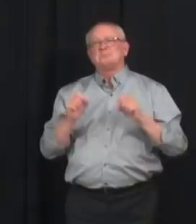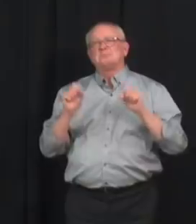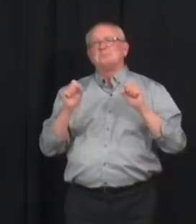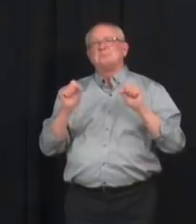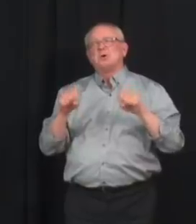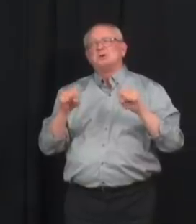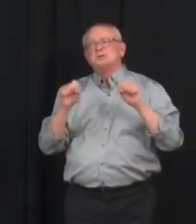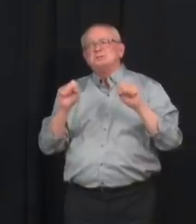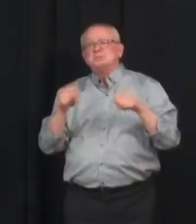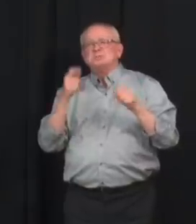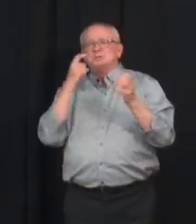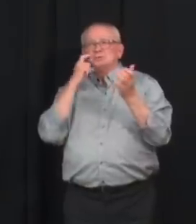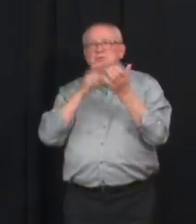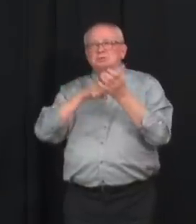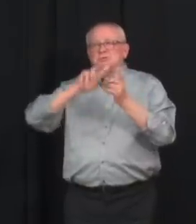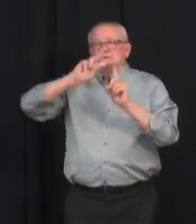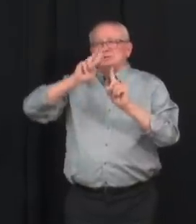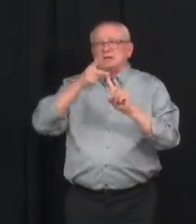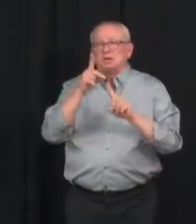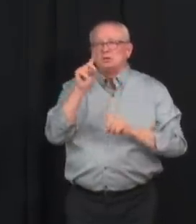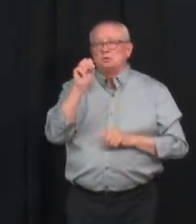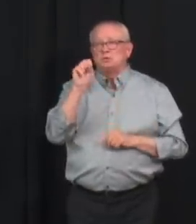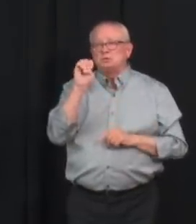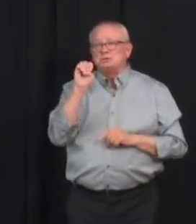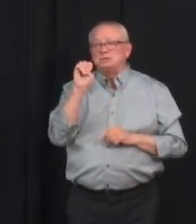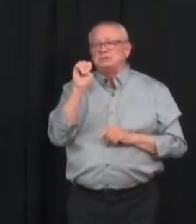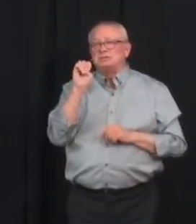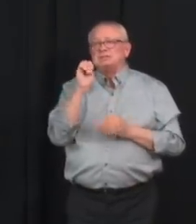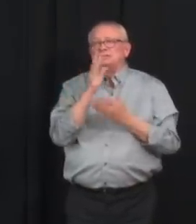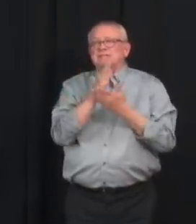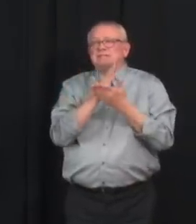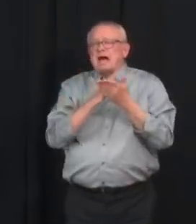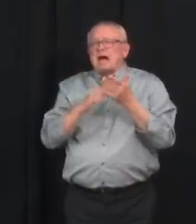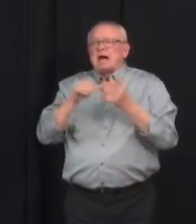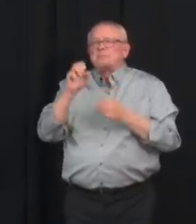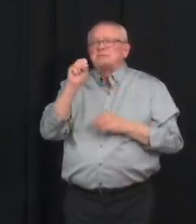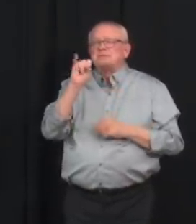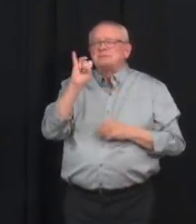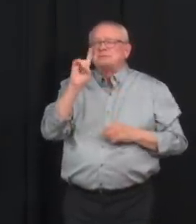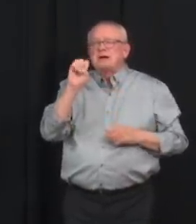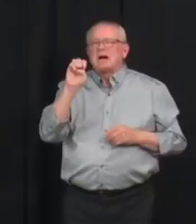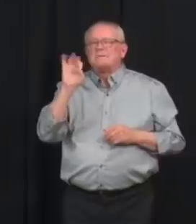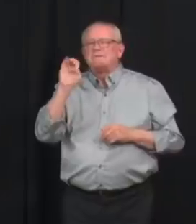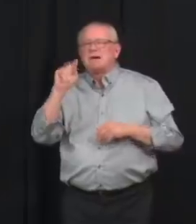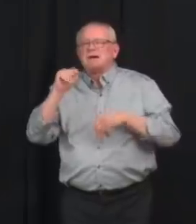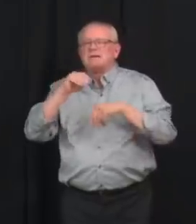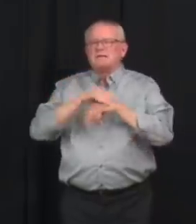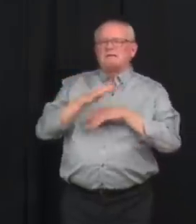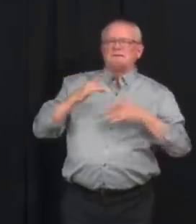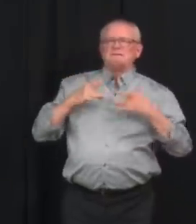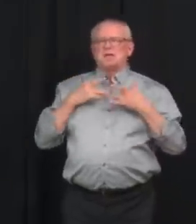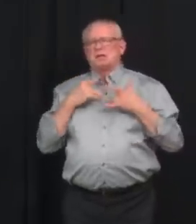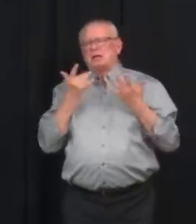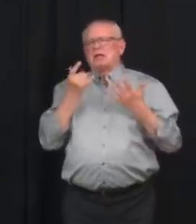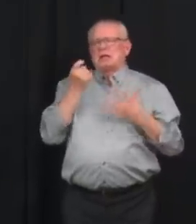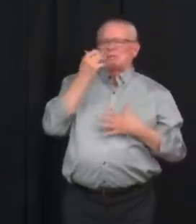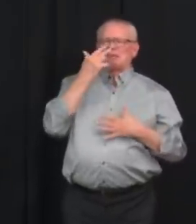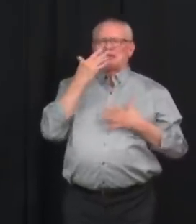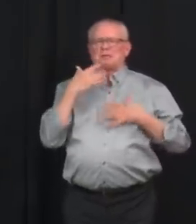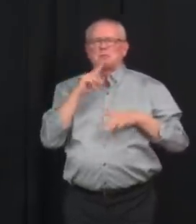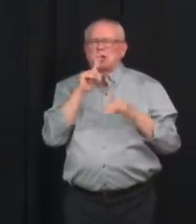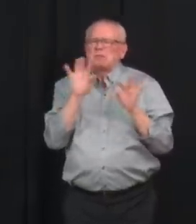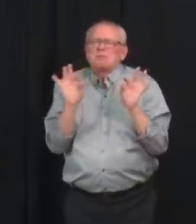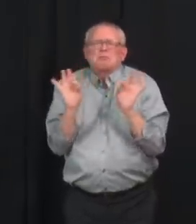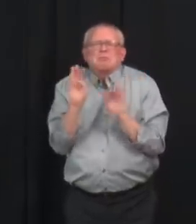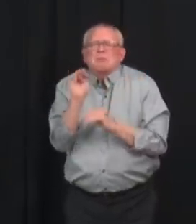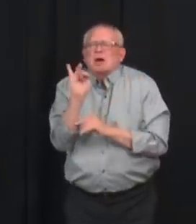dose. Evidence is still emerging, but based on the UK trial of mixing AstraZeneca and then Pfizer vaccine,